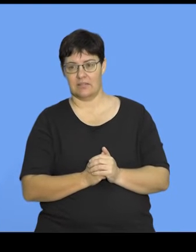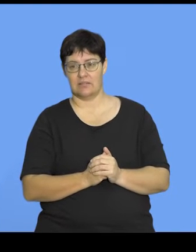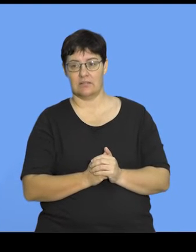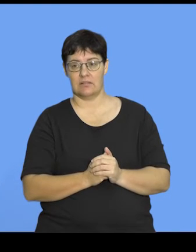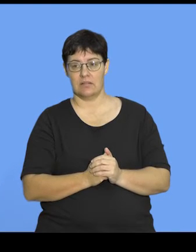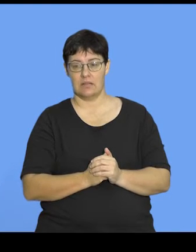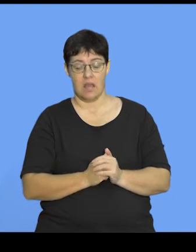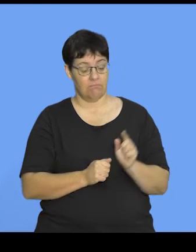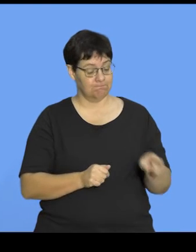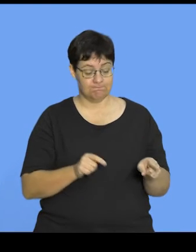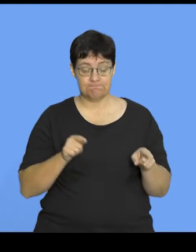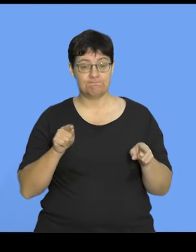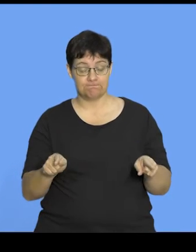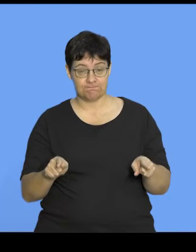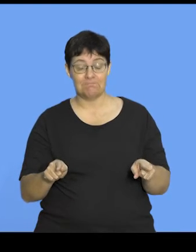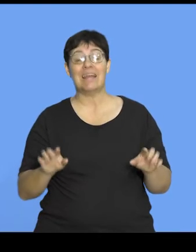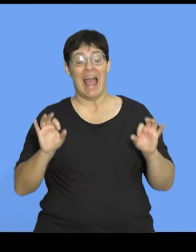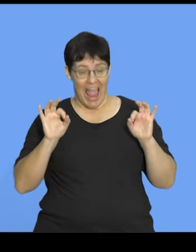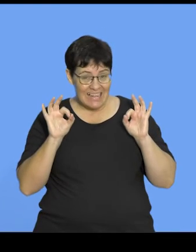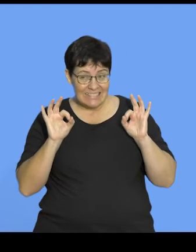The centers of two